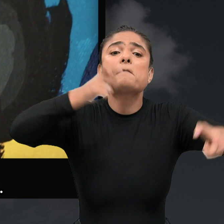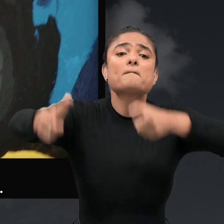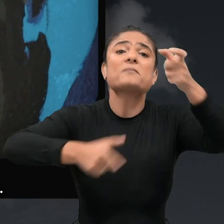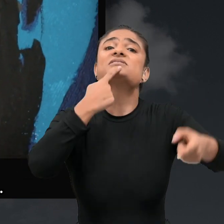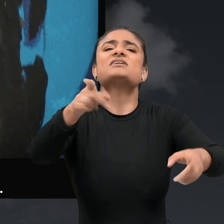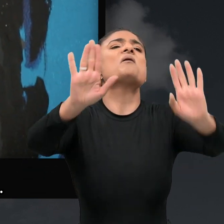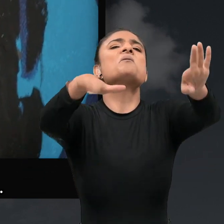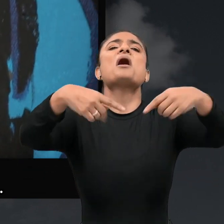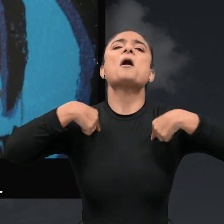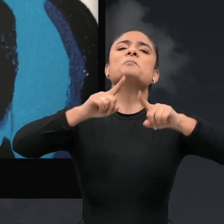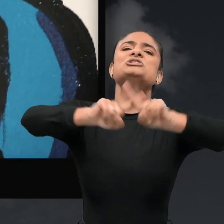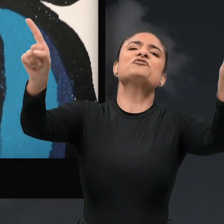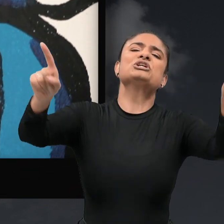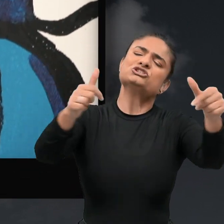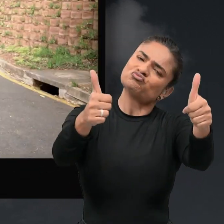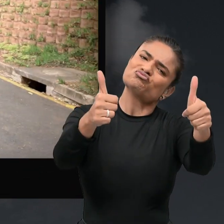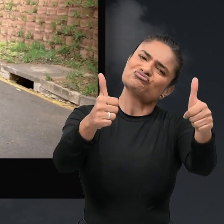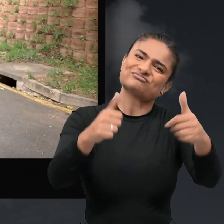tell people that it's okay to be different.